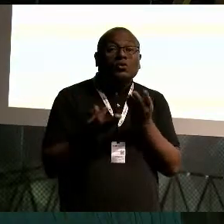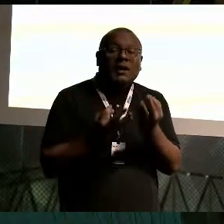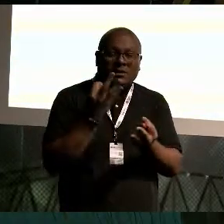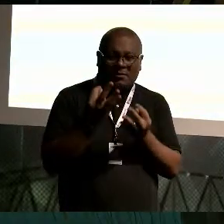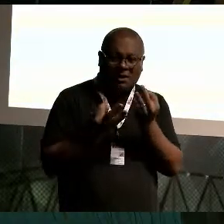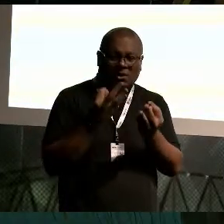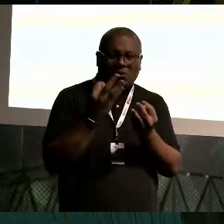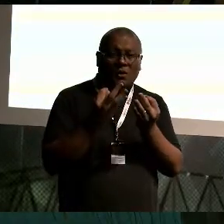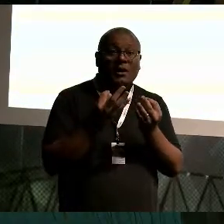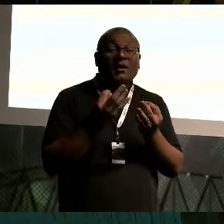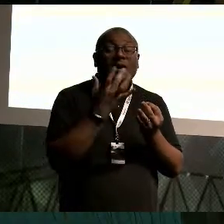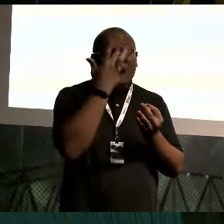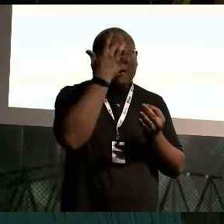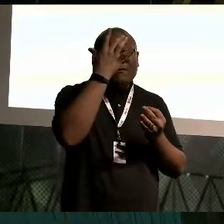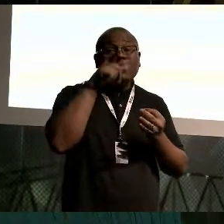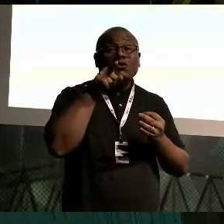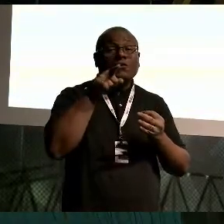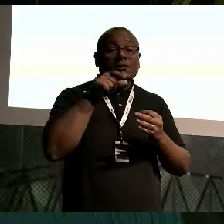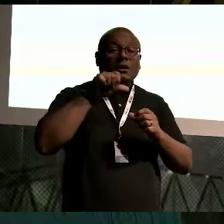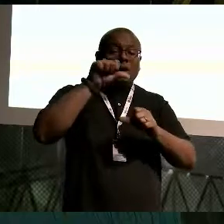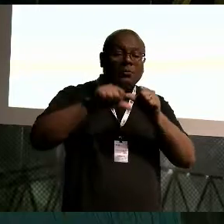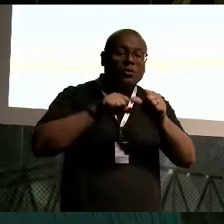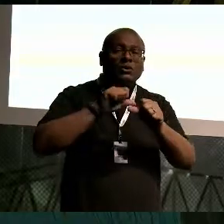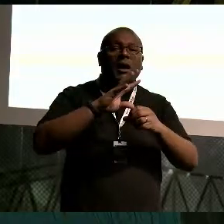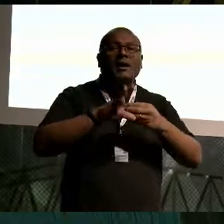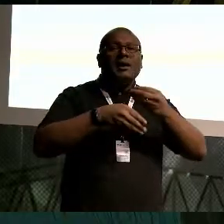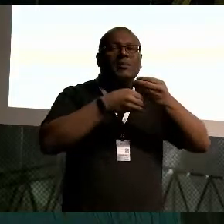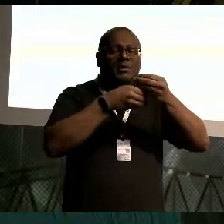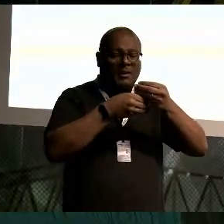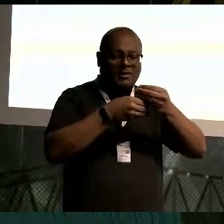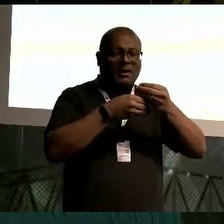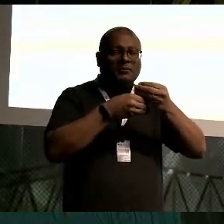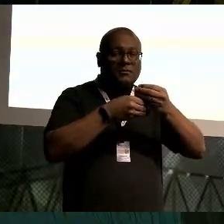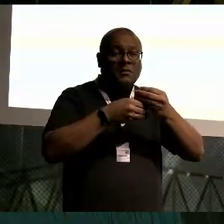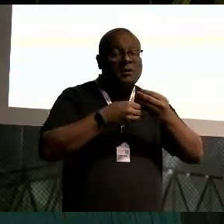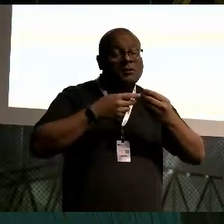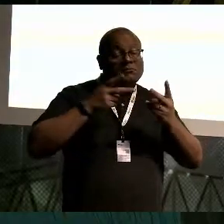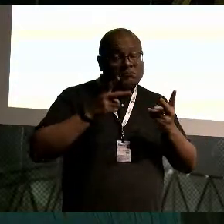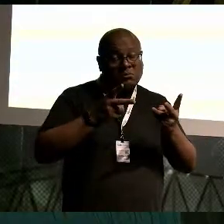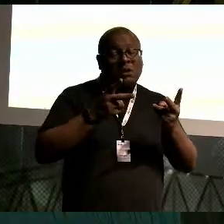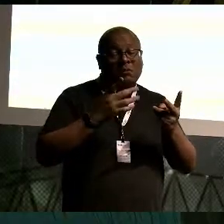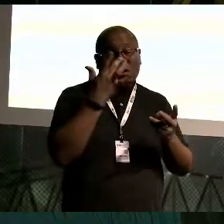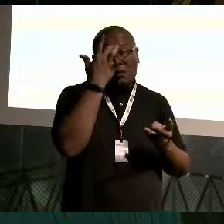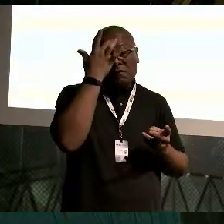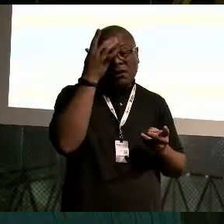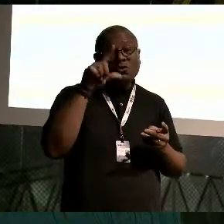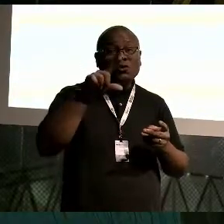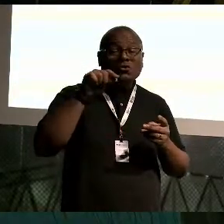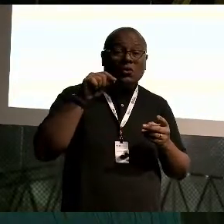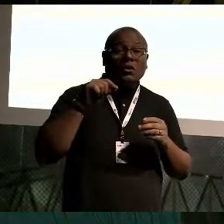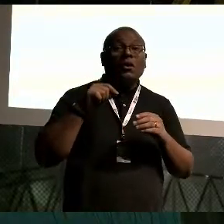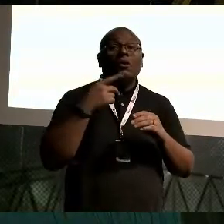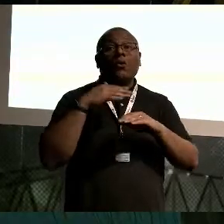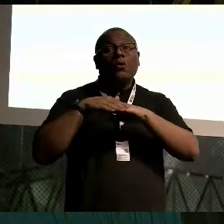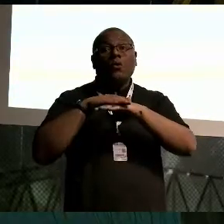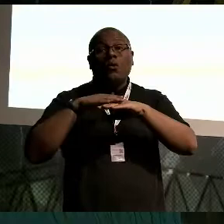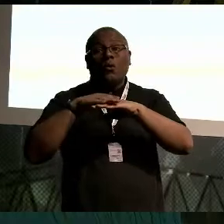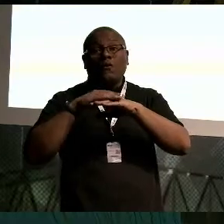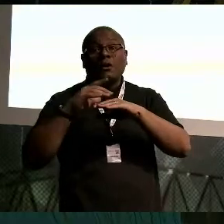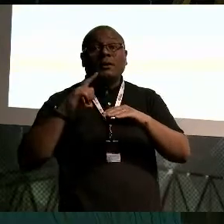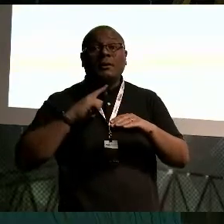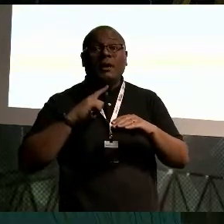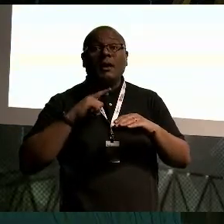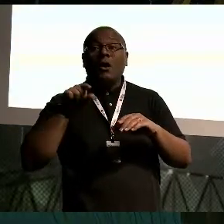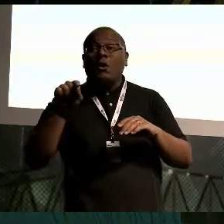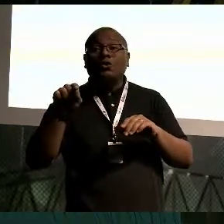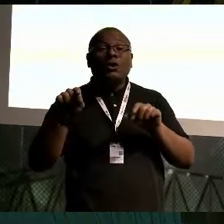very easy to implement, right? All you need to worry about is, you know, this is service A, it needs to call service B, and the service B has to call